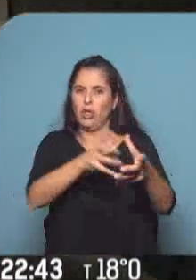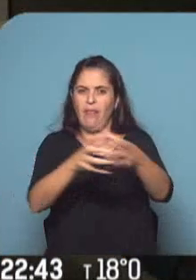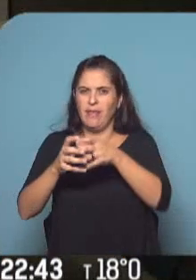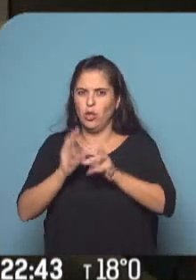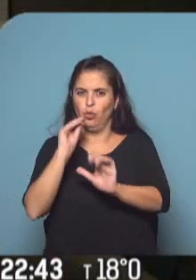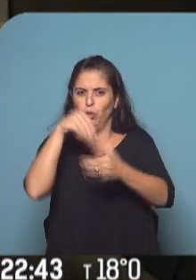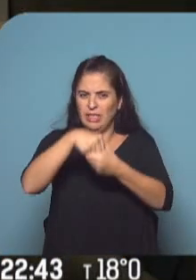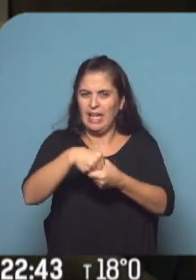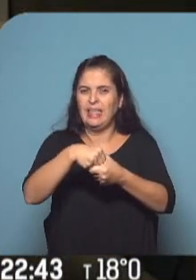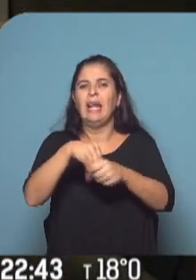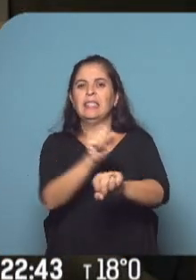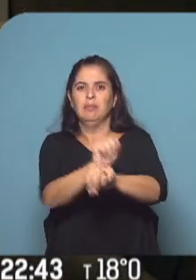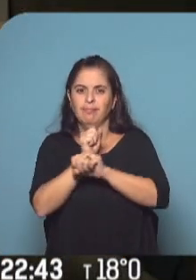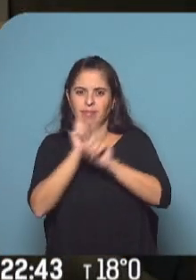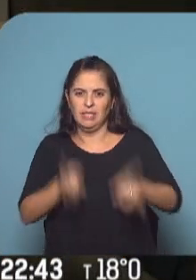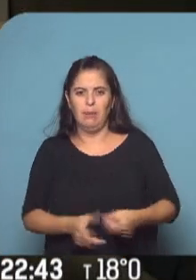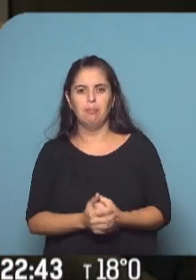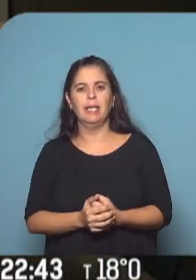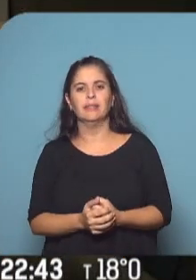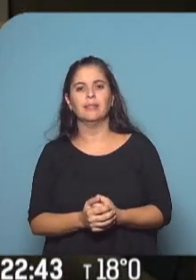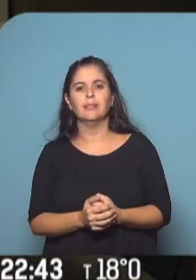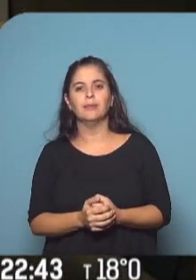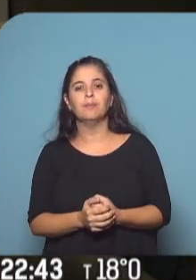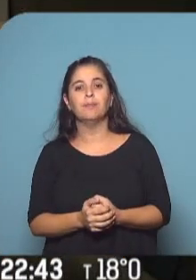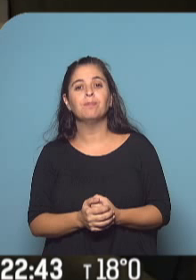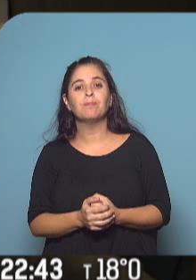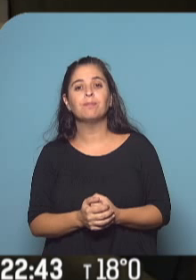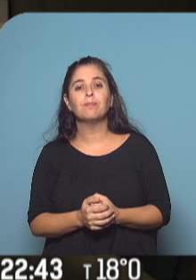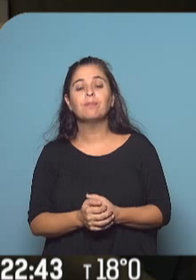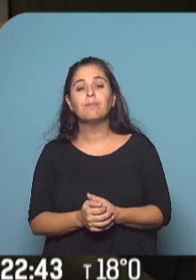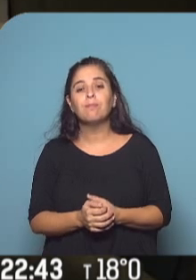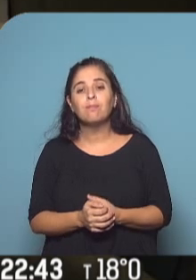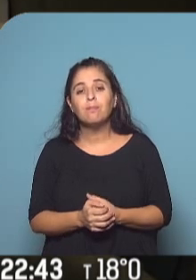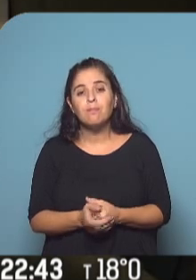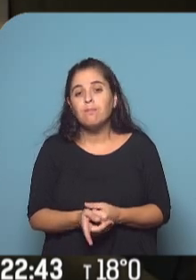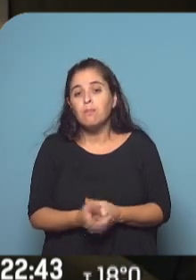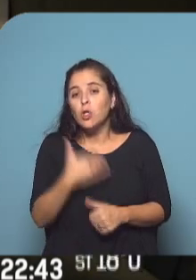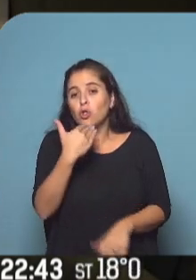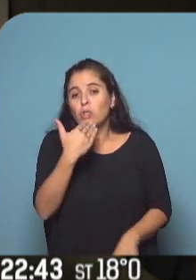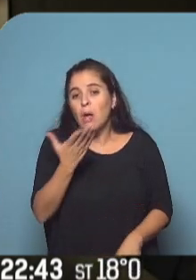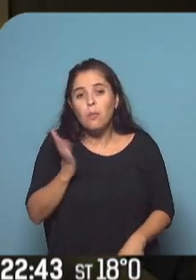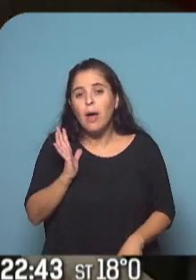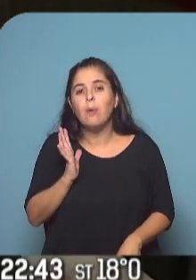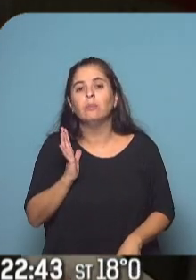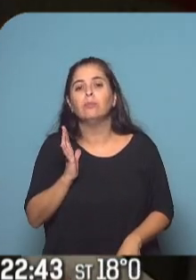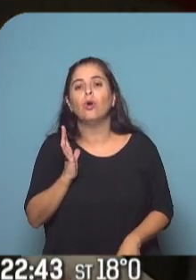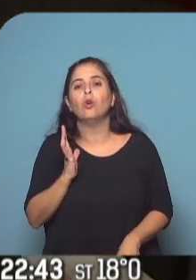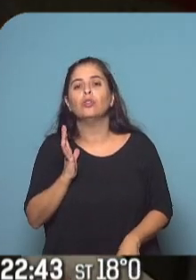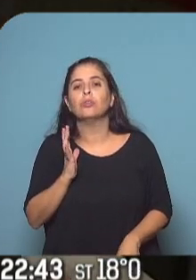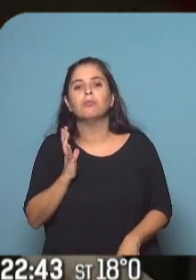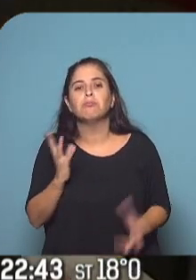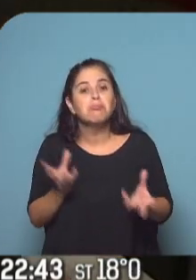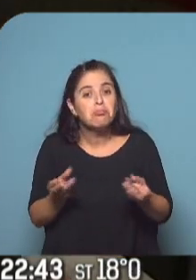So obviously the imminent attack was known to these people, right? And for whatever the reasons may be